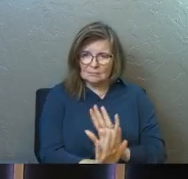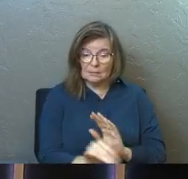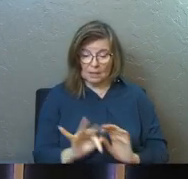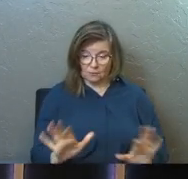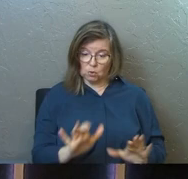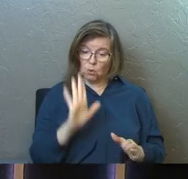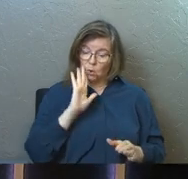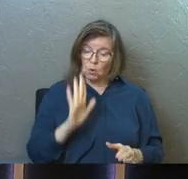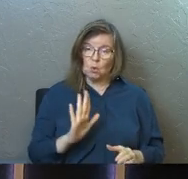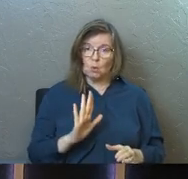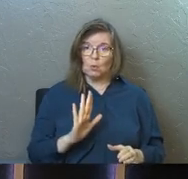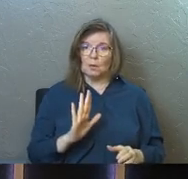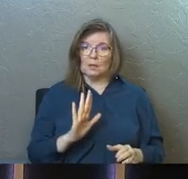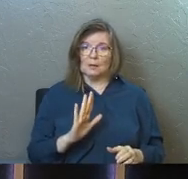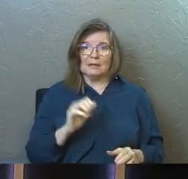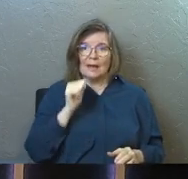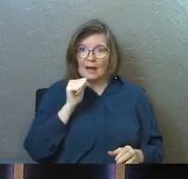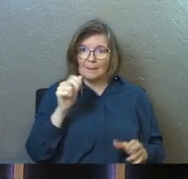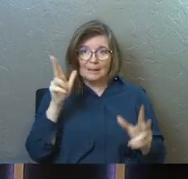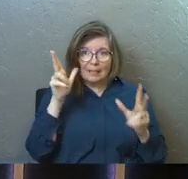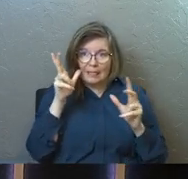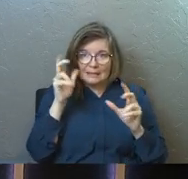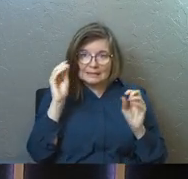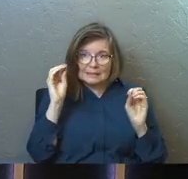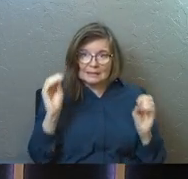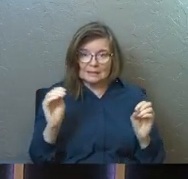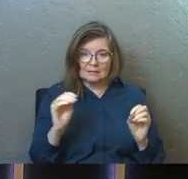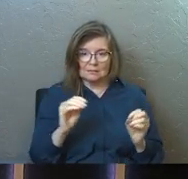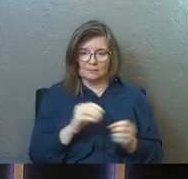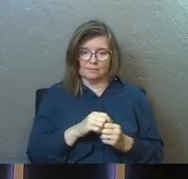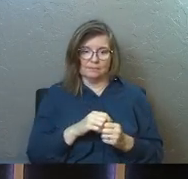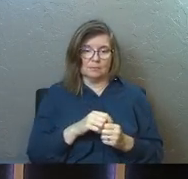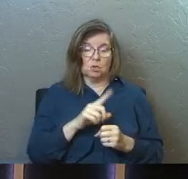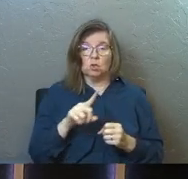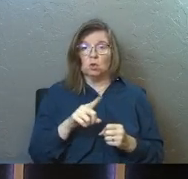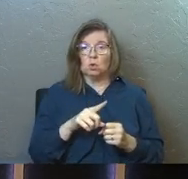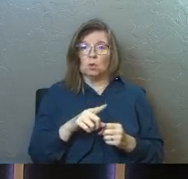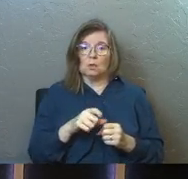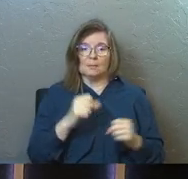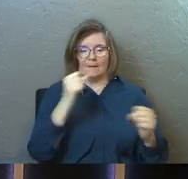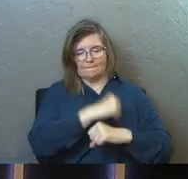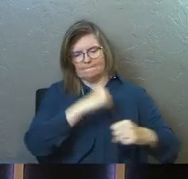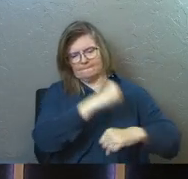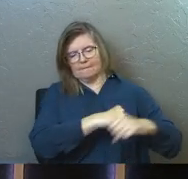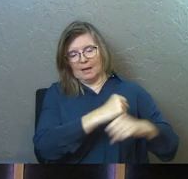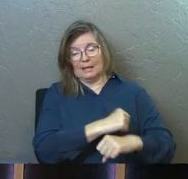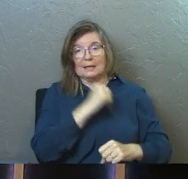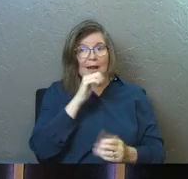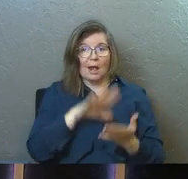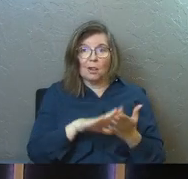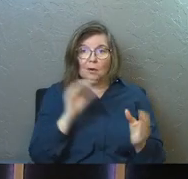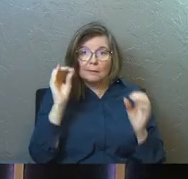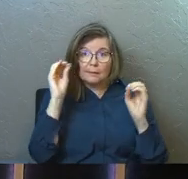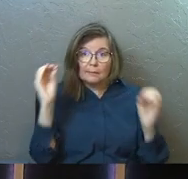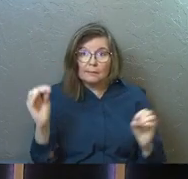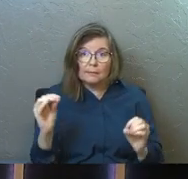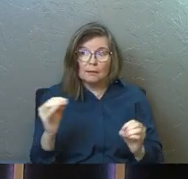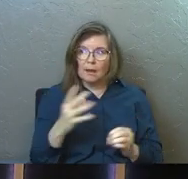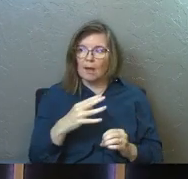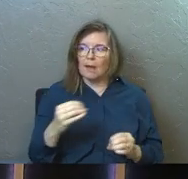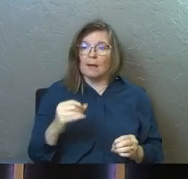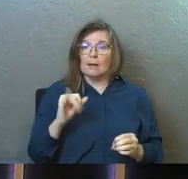If you do, you're going to be talking and not listening. Amen. You're going to be fighting and not learning.